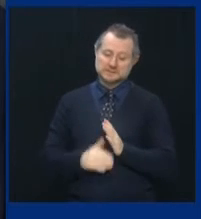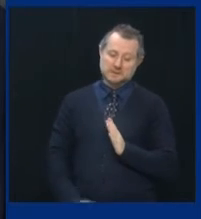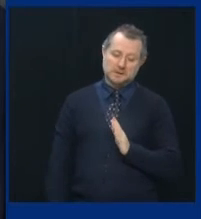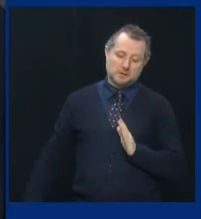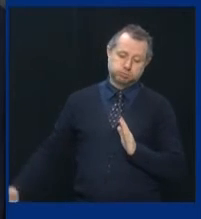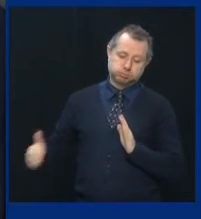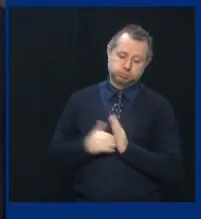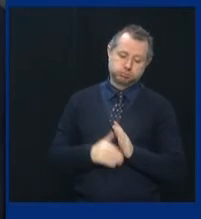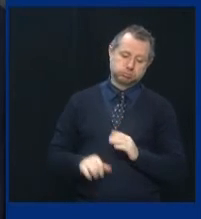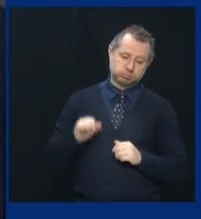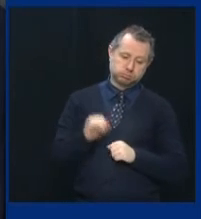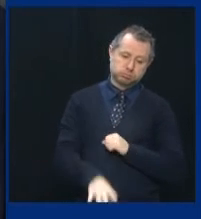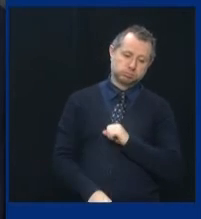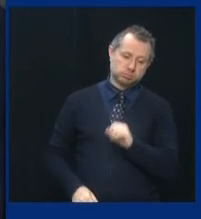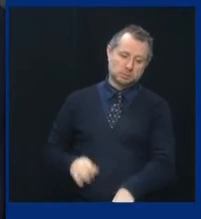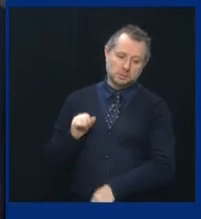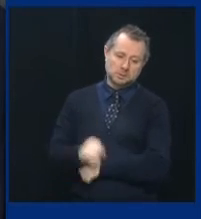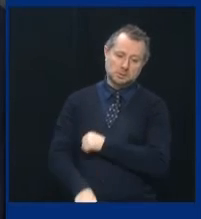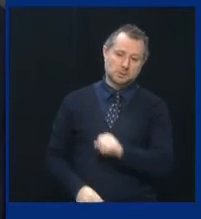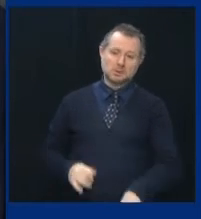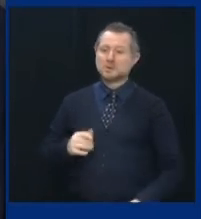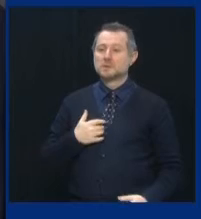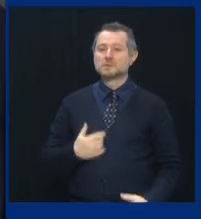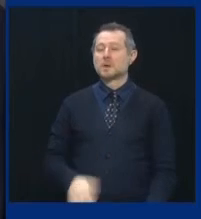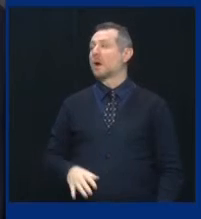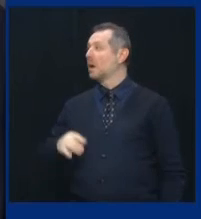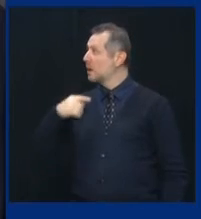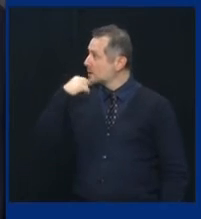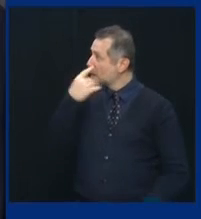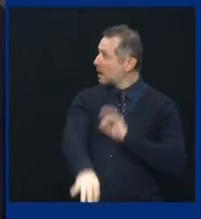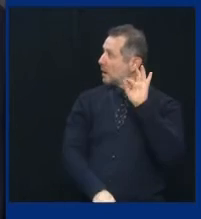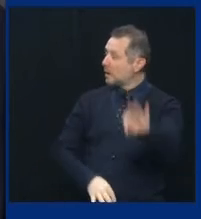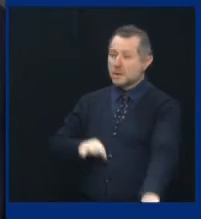and regulated every outlet that we can regulate.